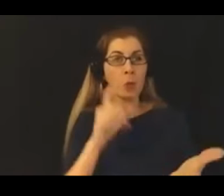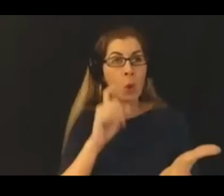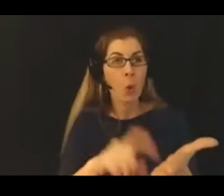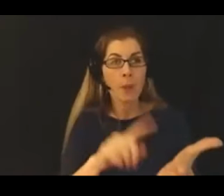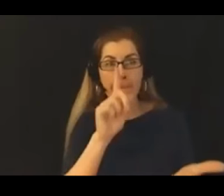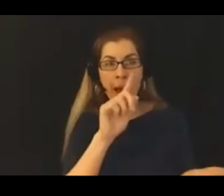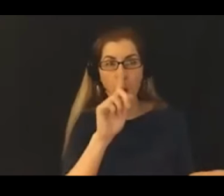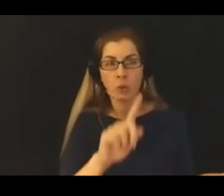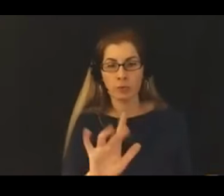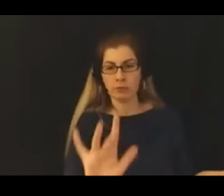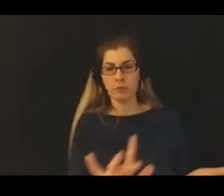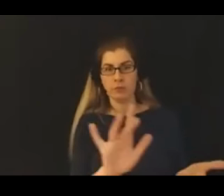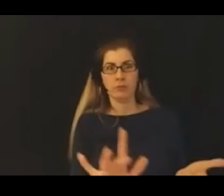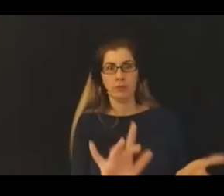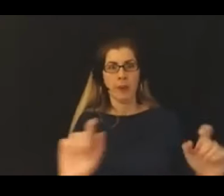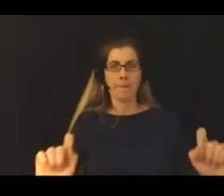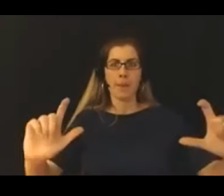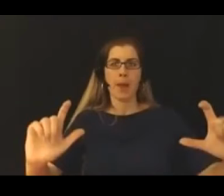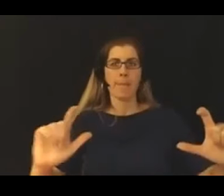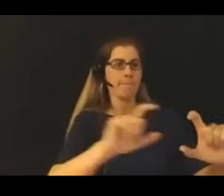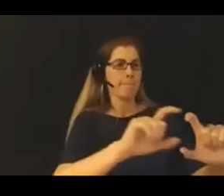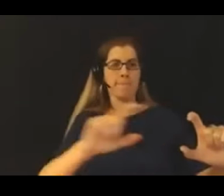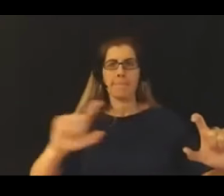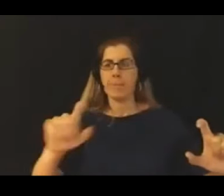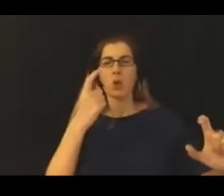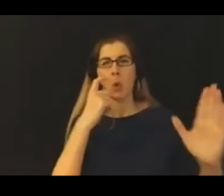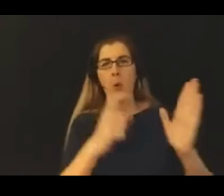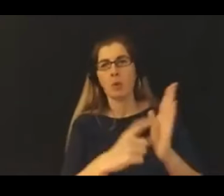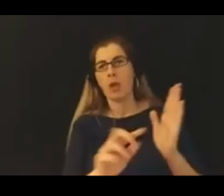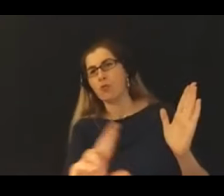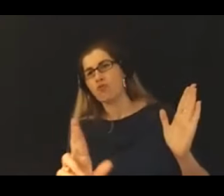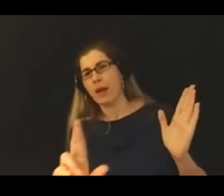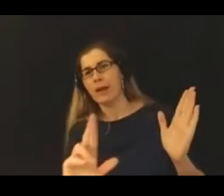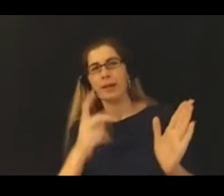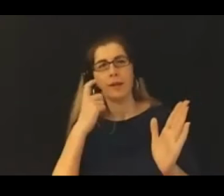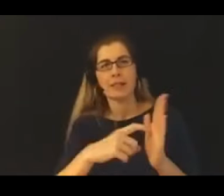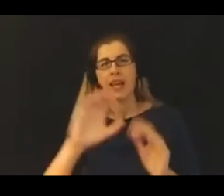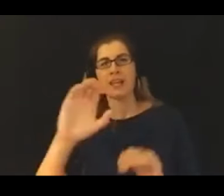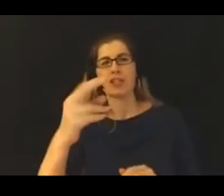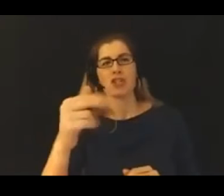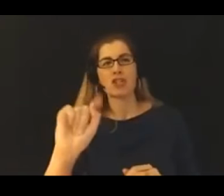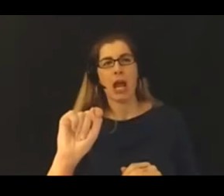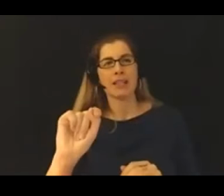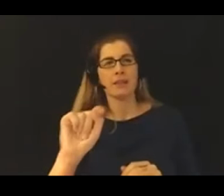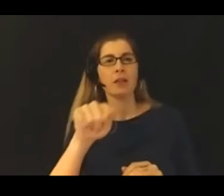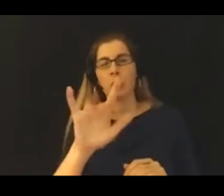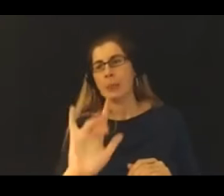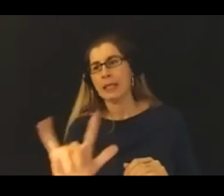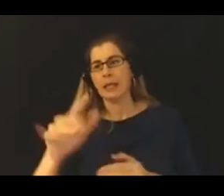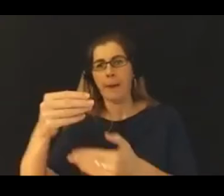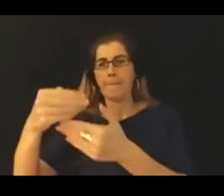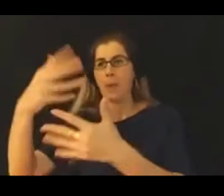your control should pop out. On the far right, you should see where it says chat. You can click on that, pop it